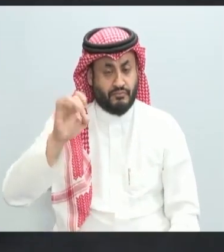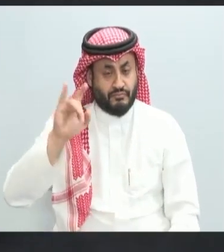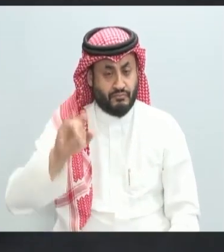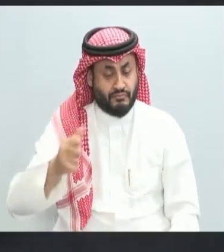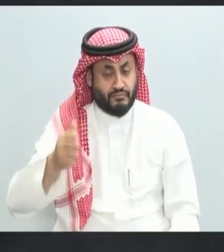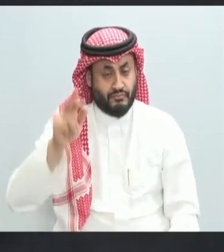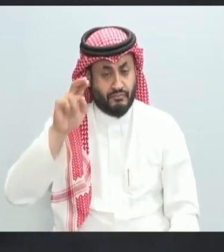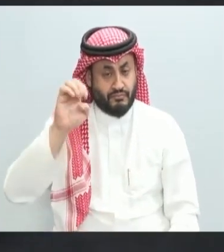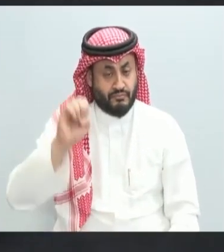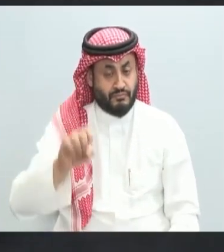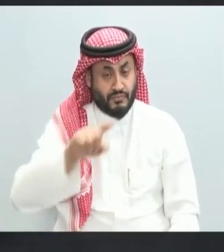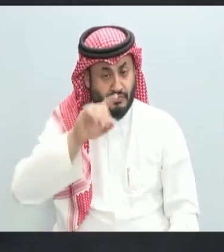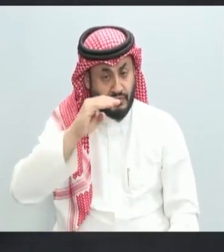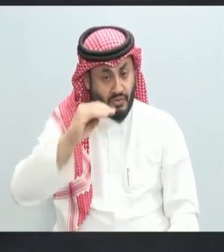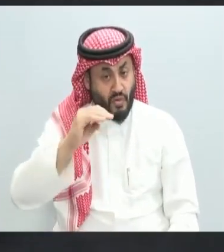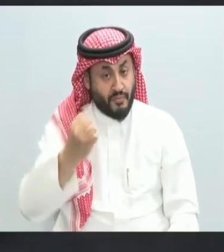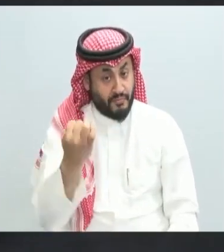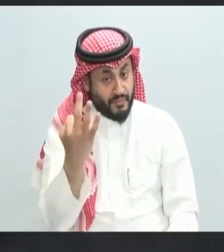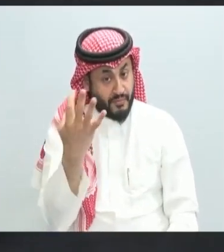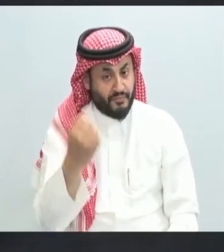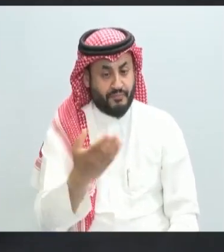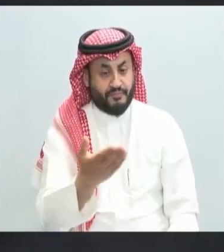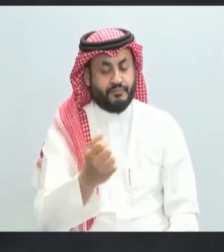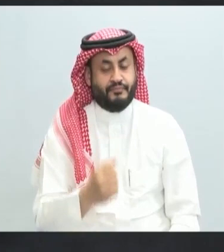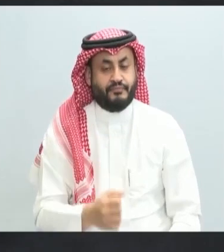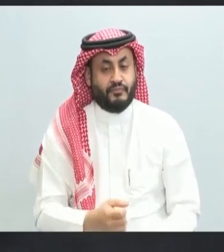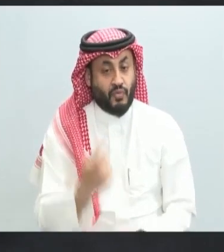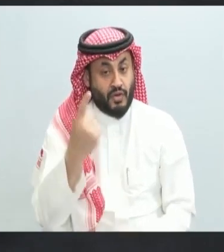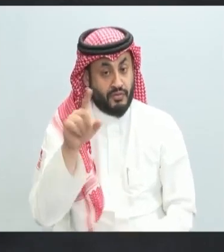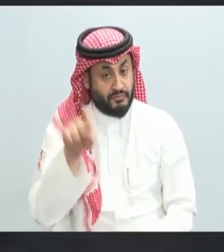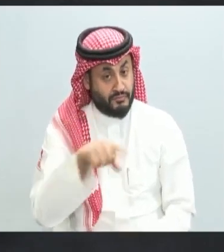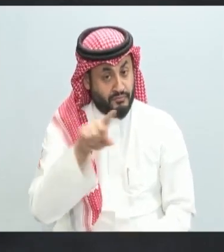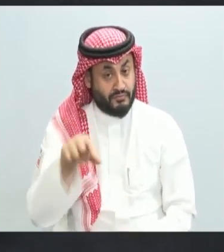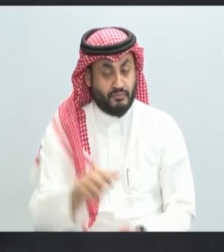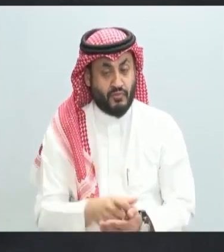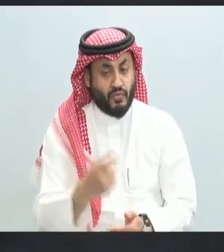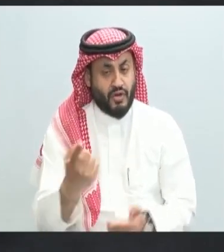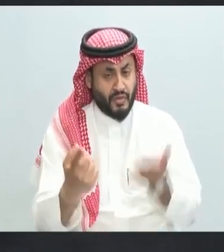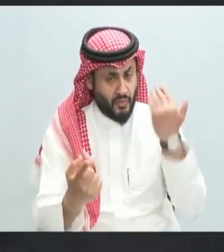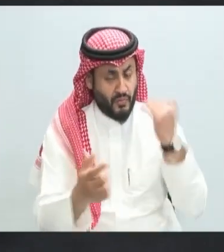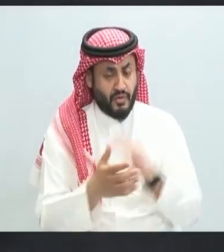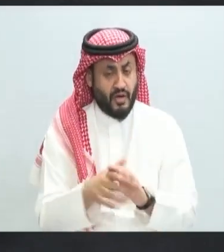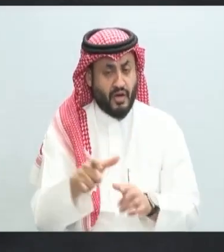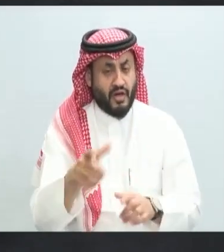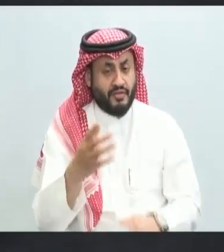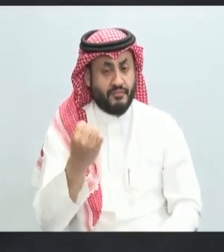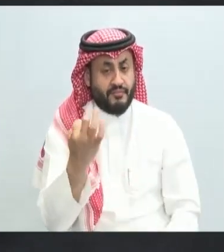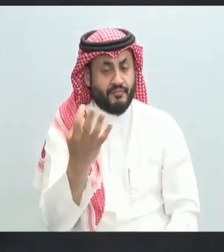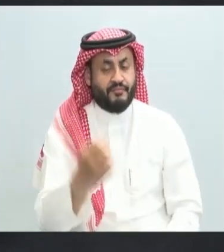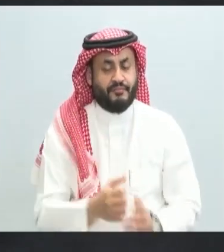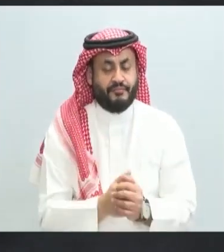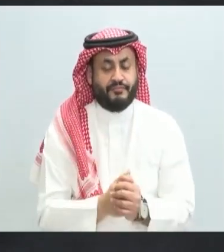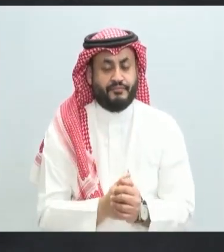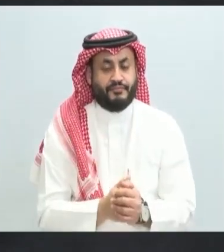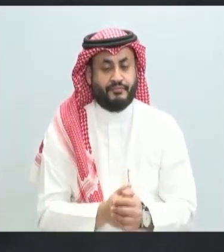are books. What are these? They are pencils. And what are these?